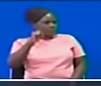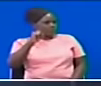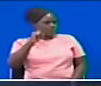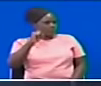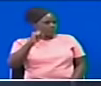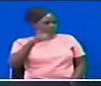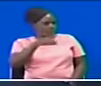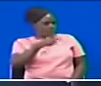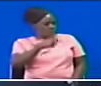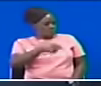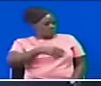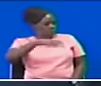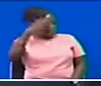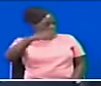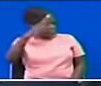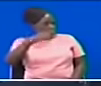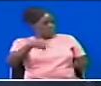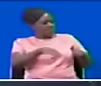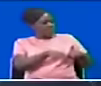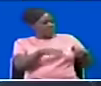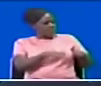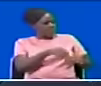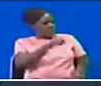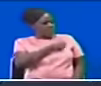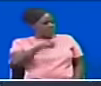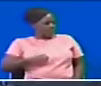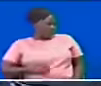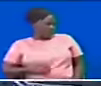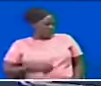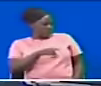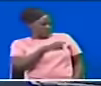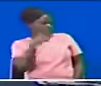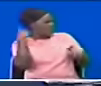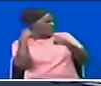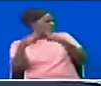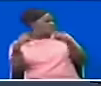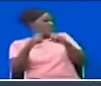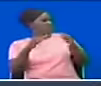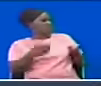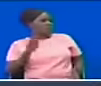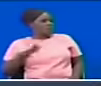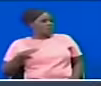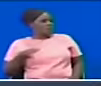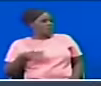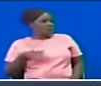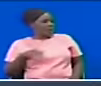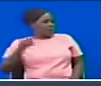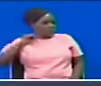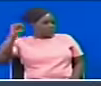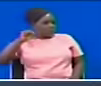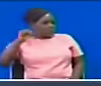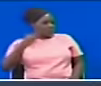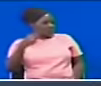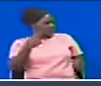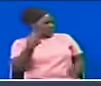and you know, a high-ranking member of Senate, being the chief whip. What is your experience with women in politics? I mean, some of the numbers